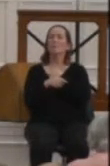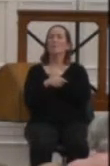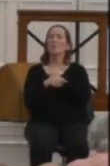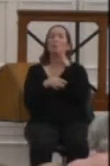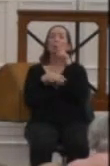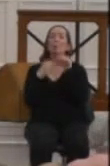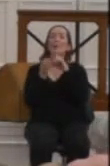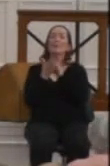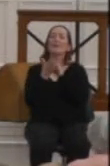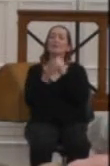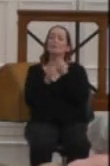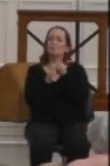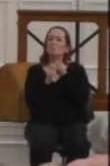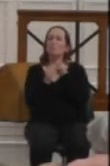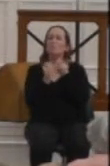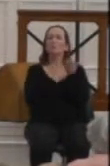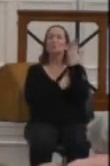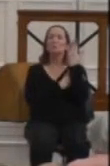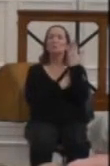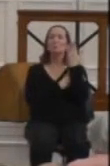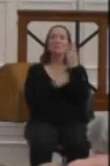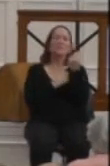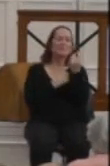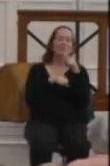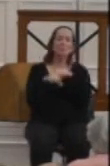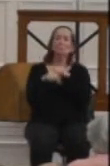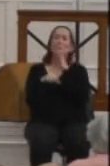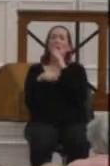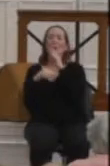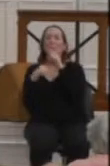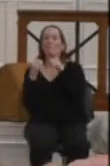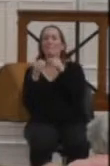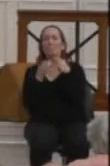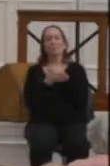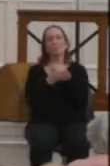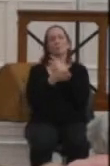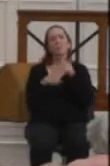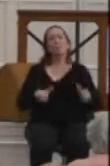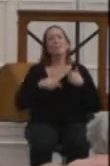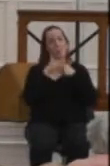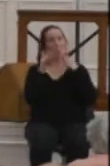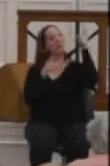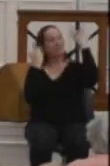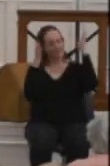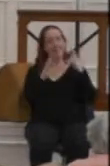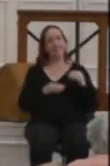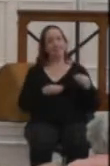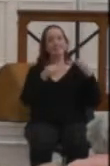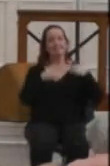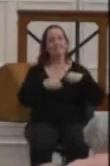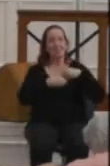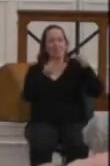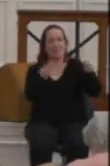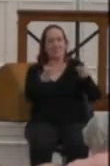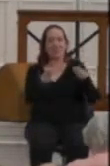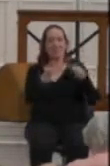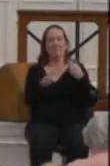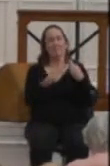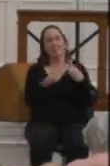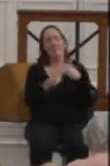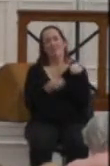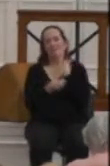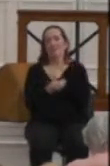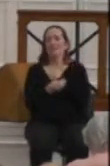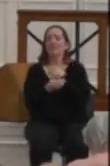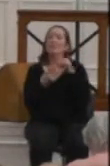quickly. I want us to just spend a little bit of time talking about new life and what God has given us. So if you have